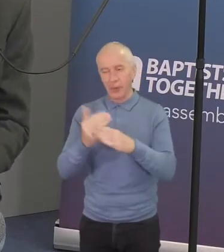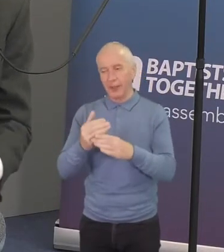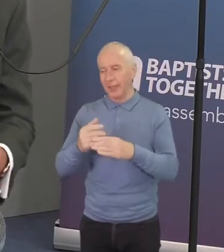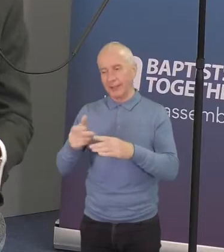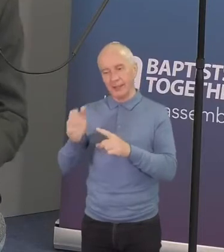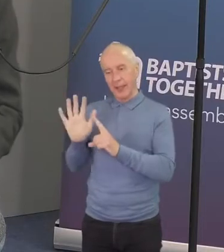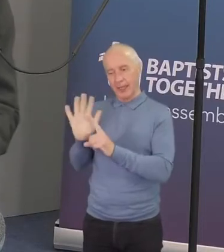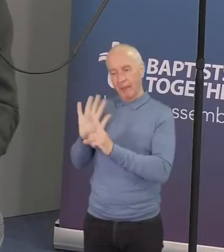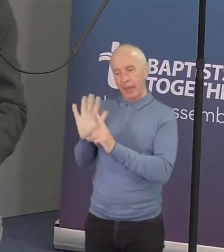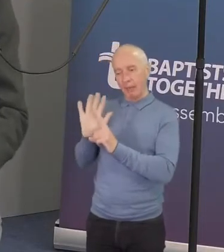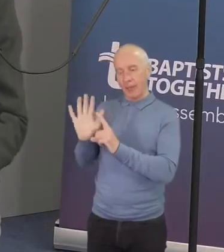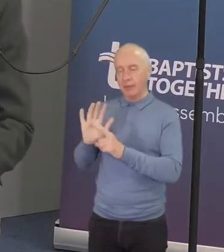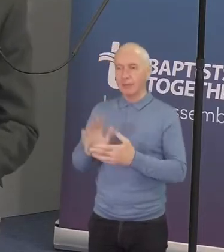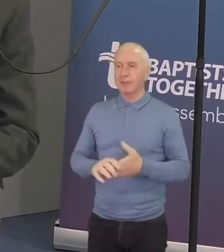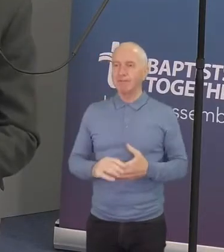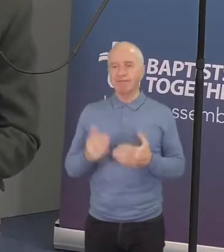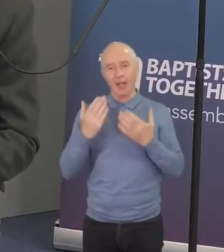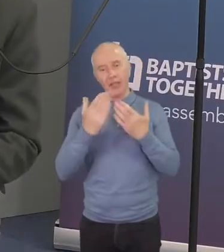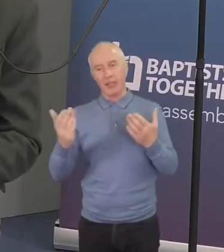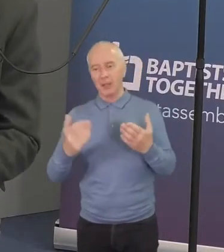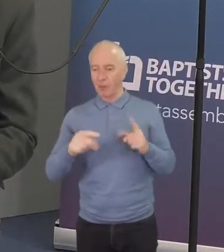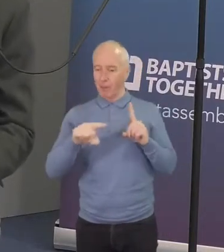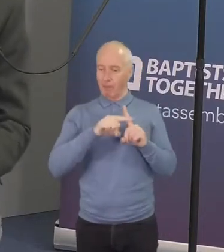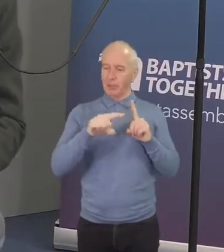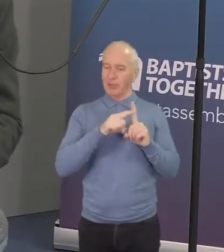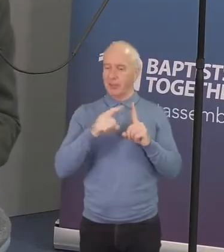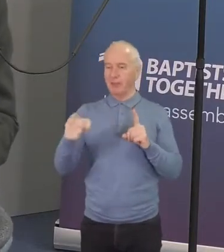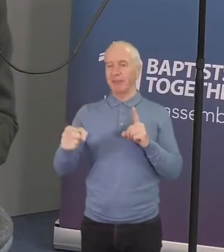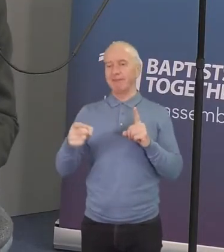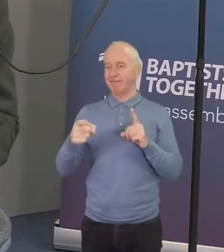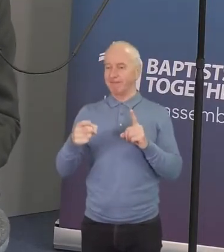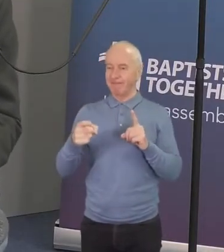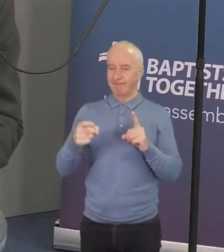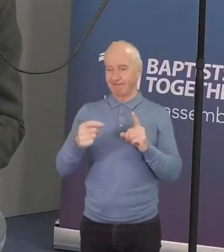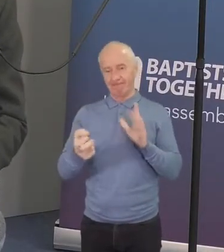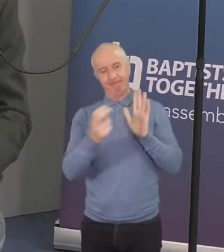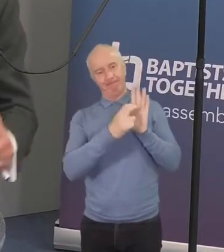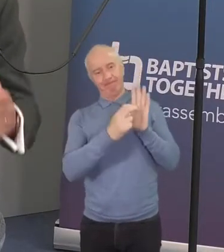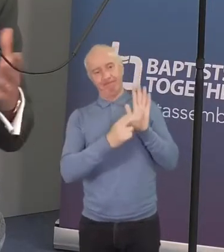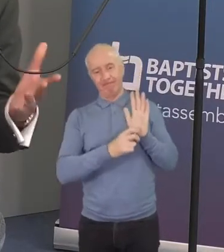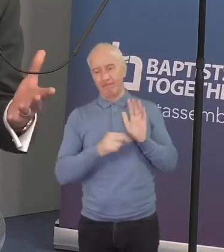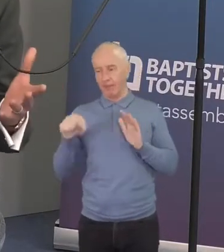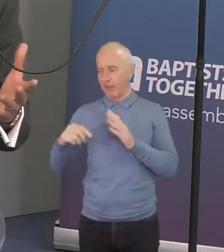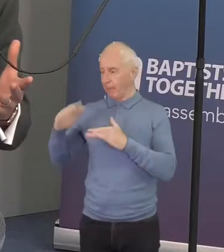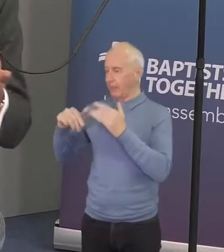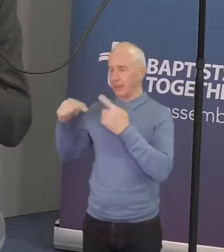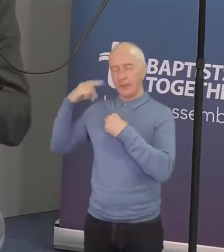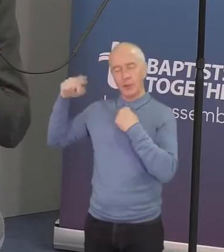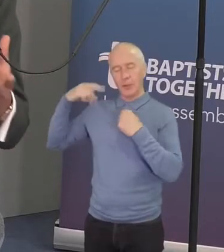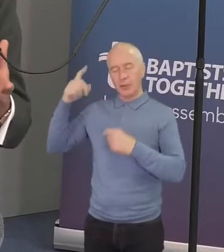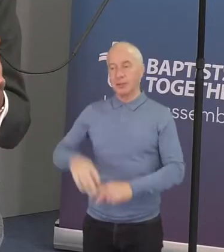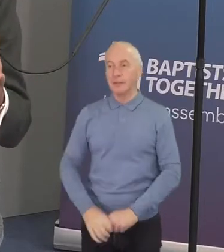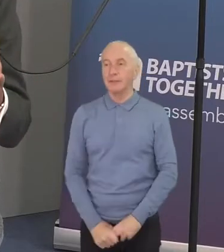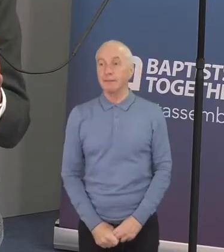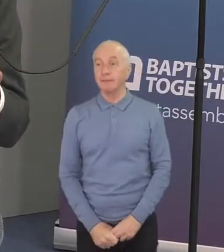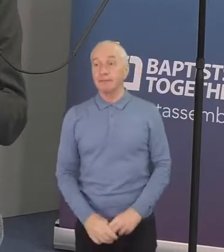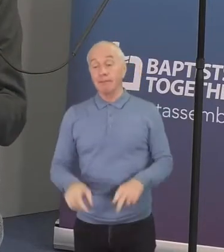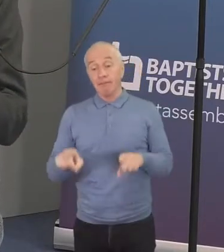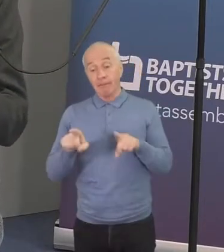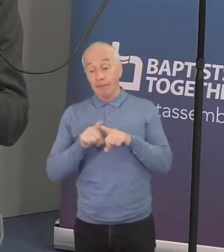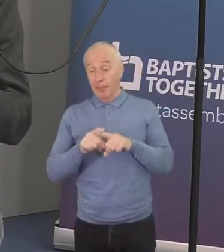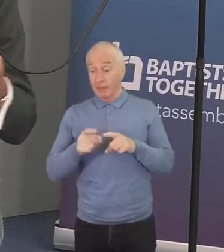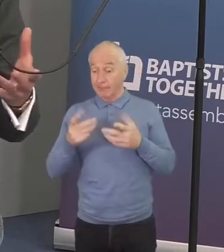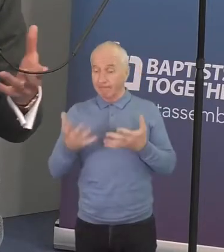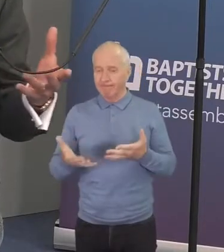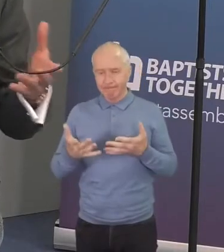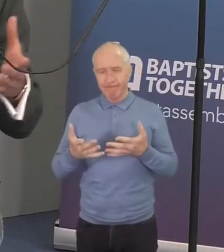background." So thank you for that positive spin on the circumstances, Graham. There's a couple more things about the way in which we're going to work